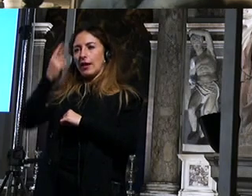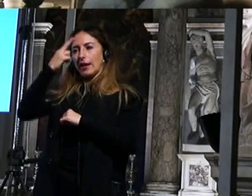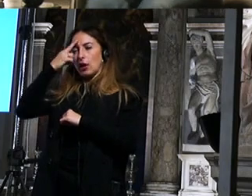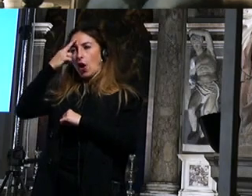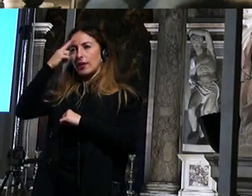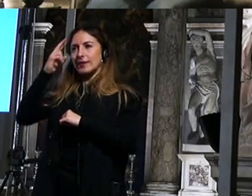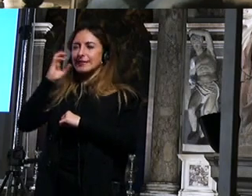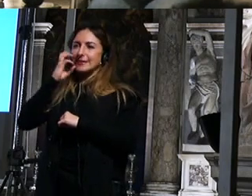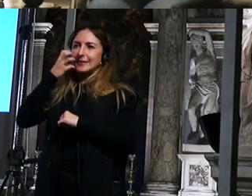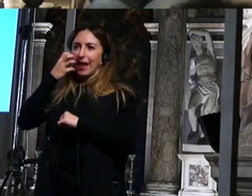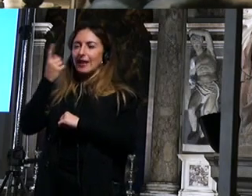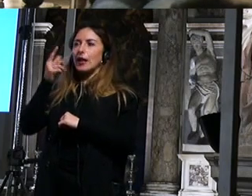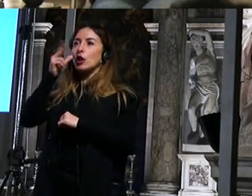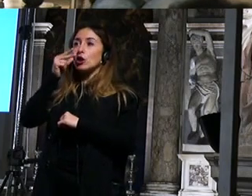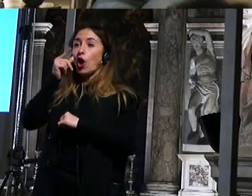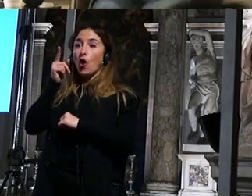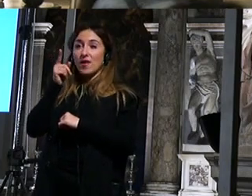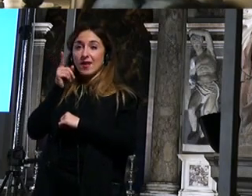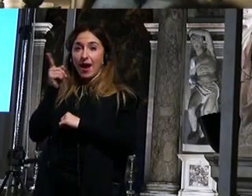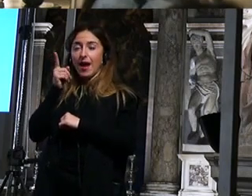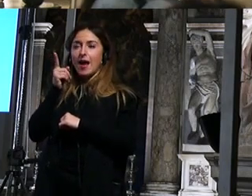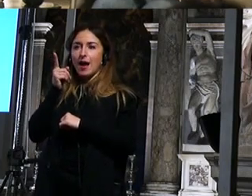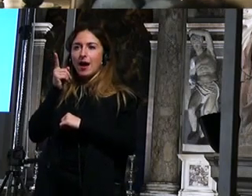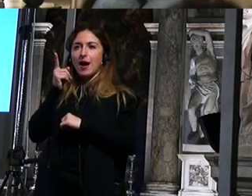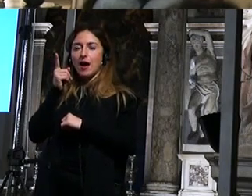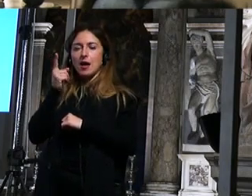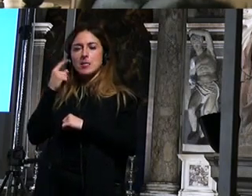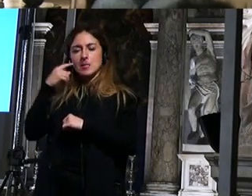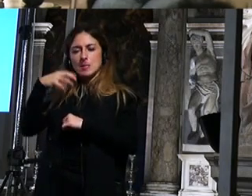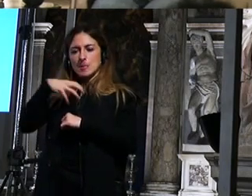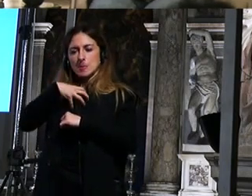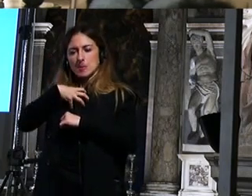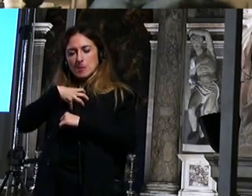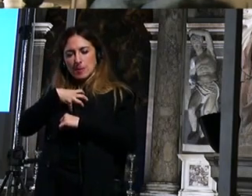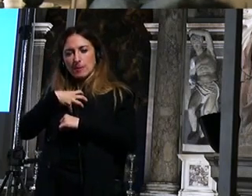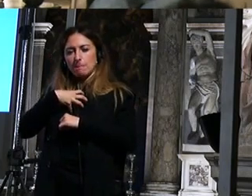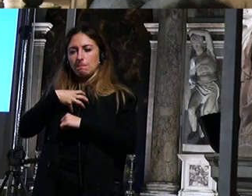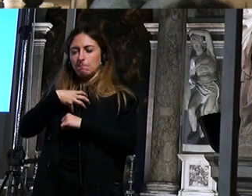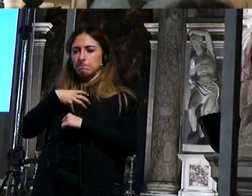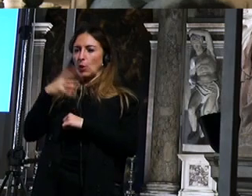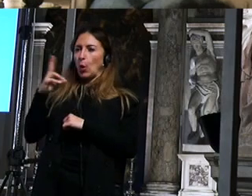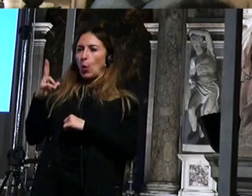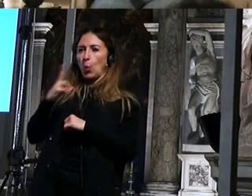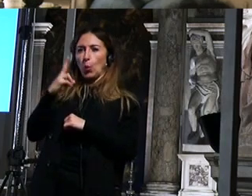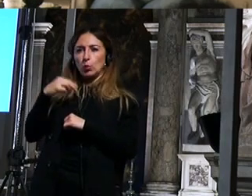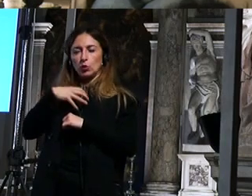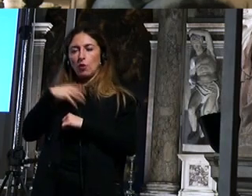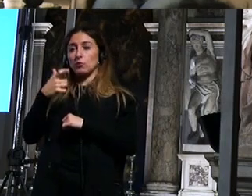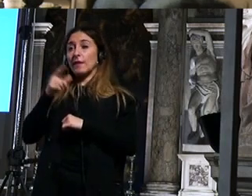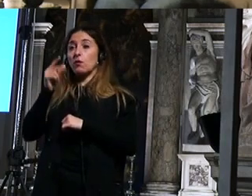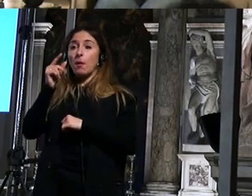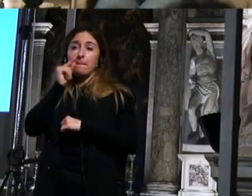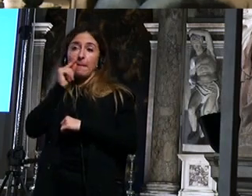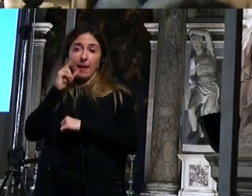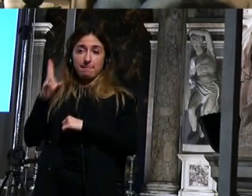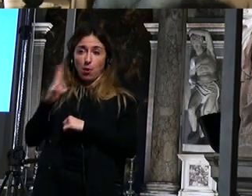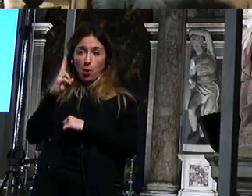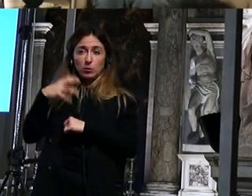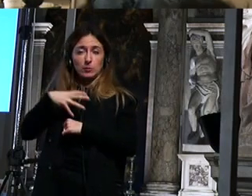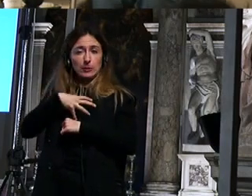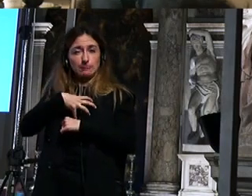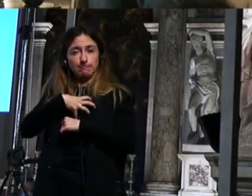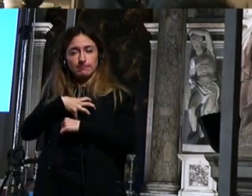in a state of mourning. And I think there is this, what is the state of mourning? It's